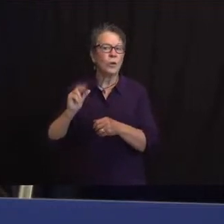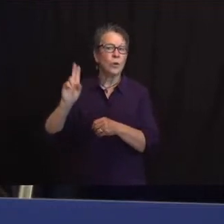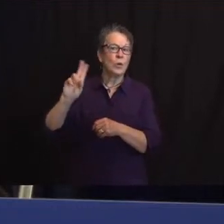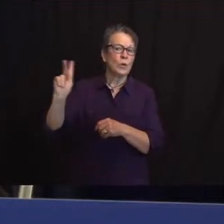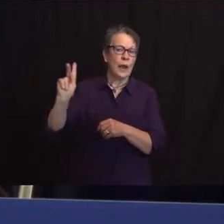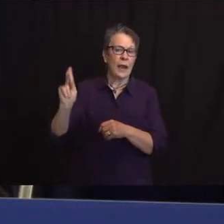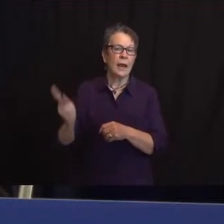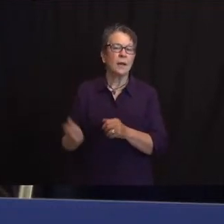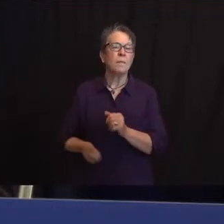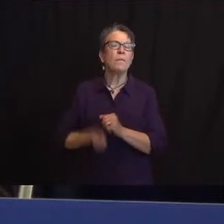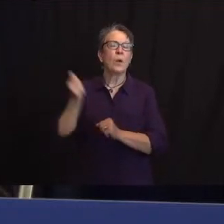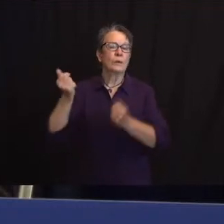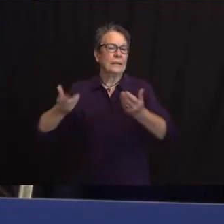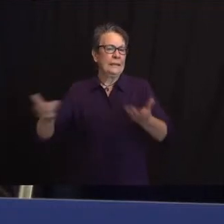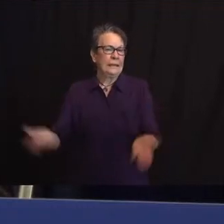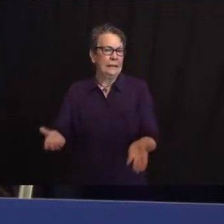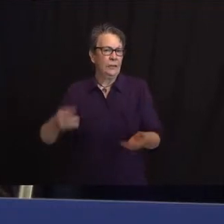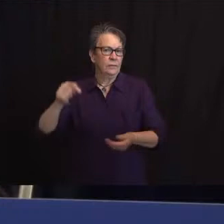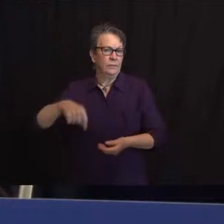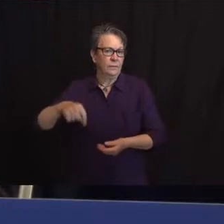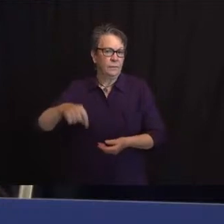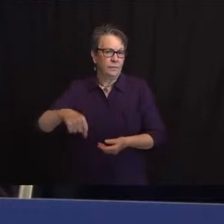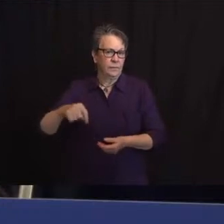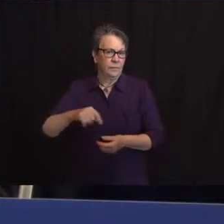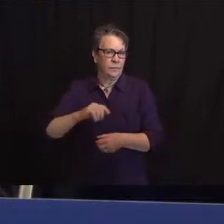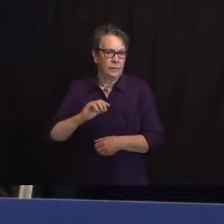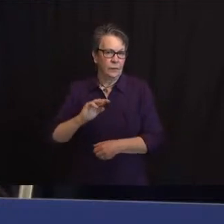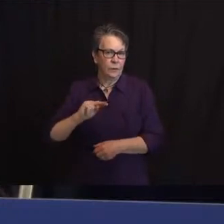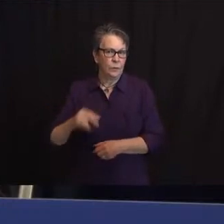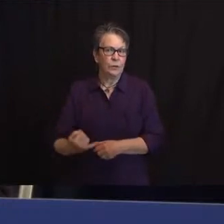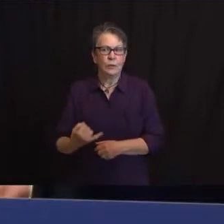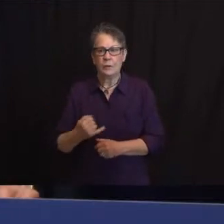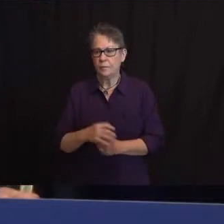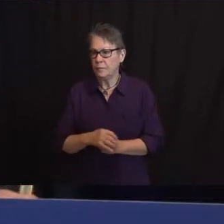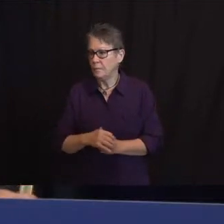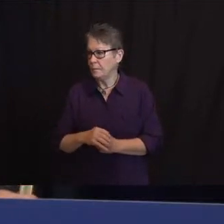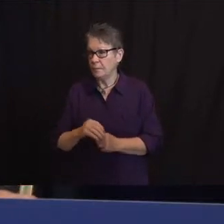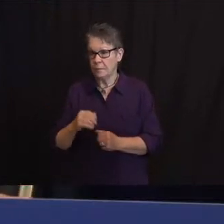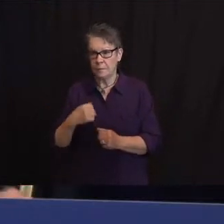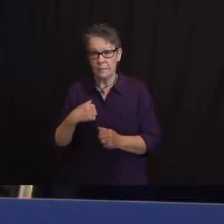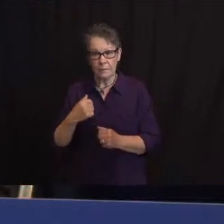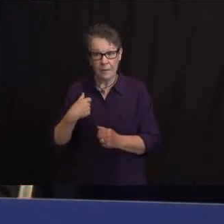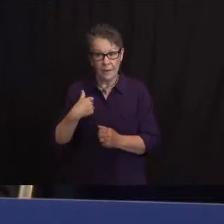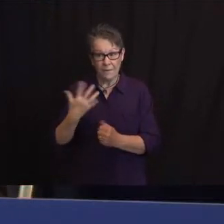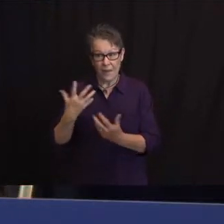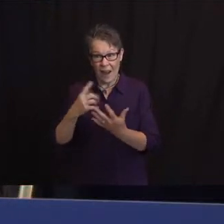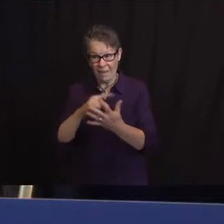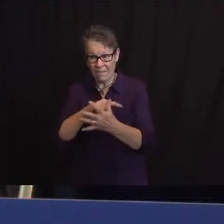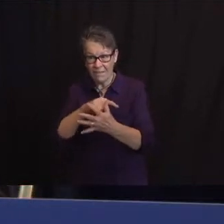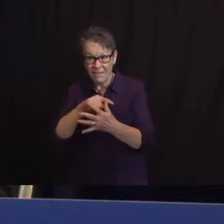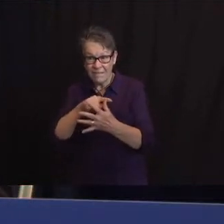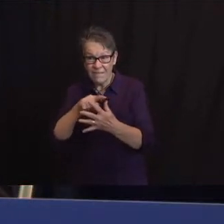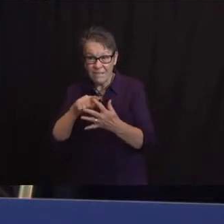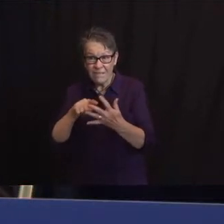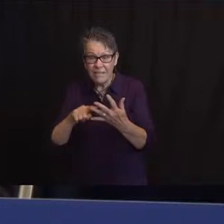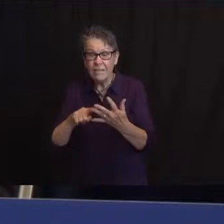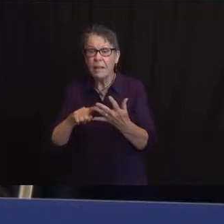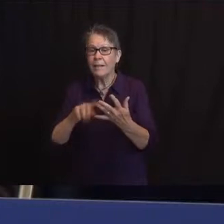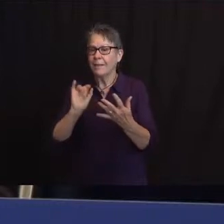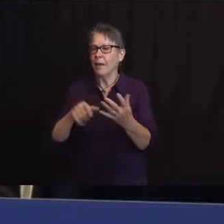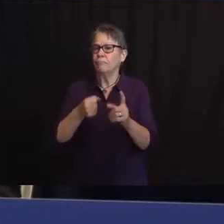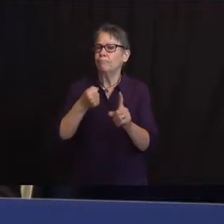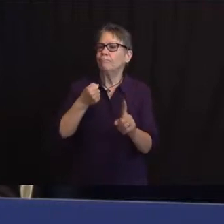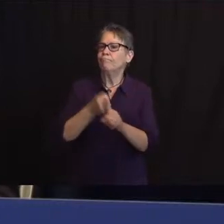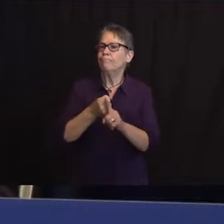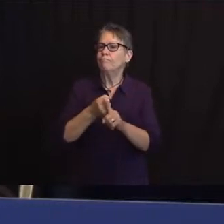Only 5 of these variant cases have a known travel history. So given the effects of the variants and the effects